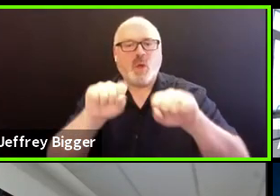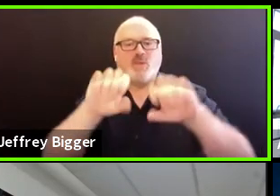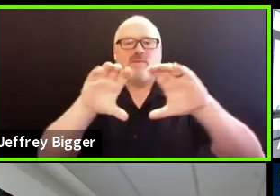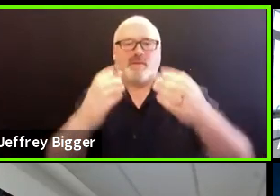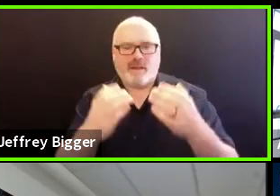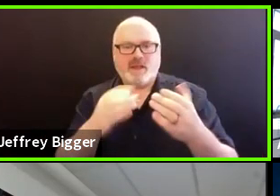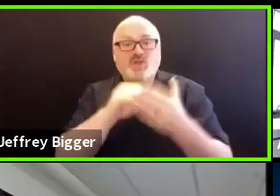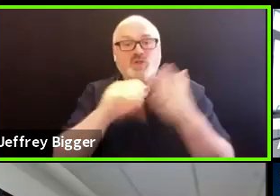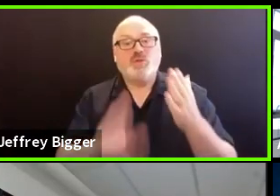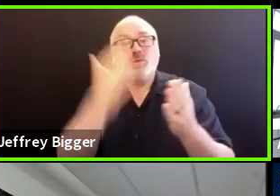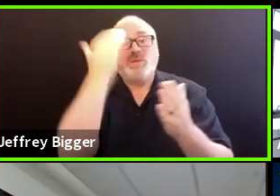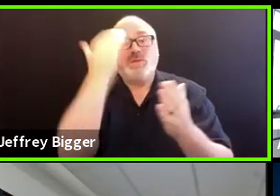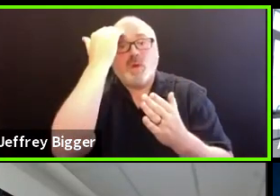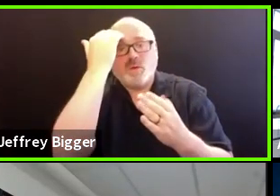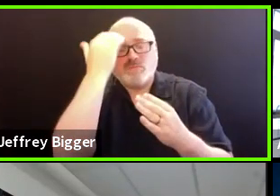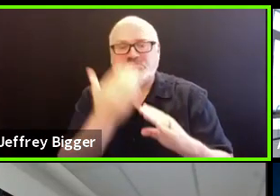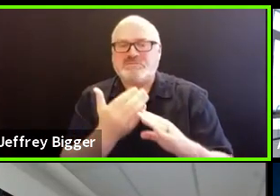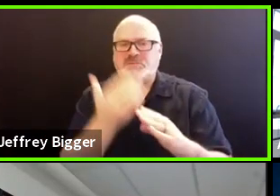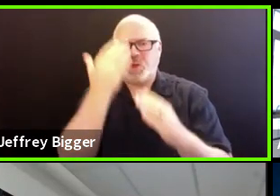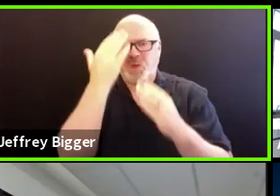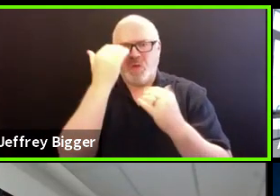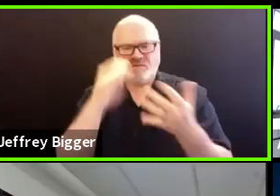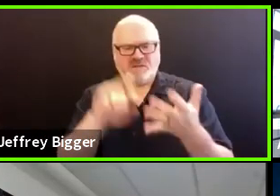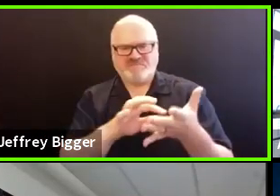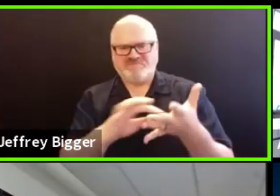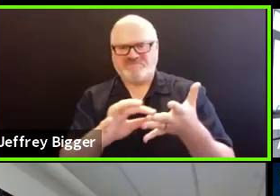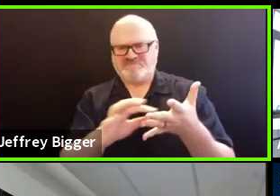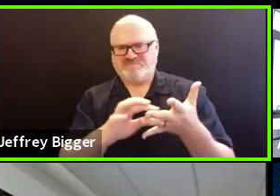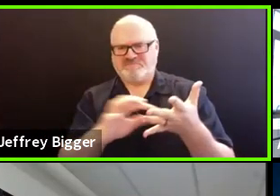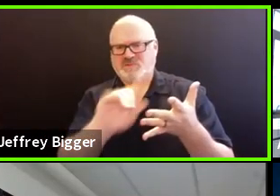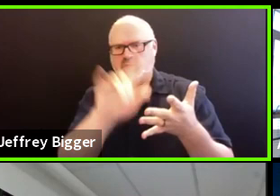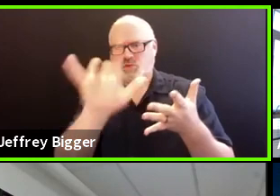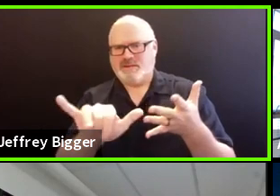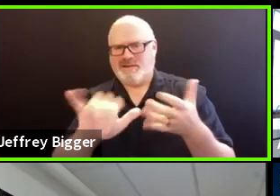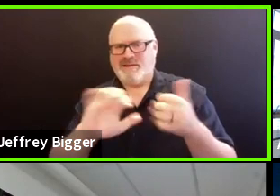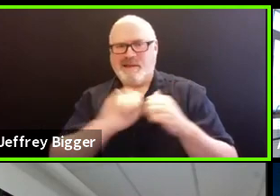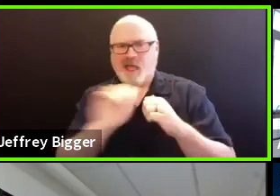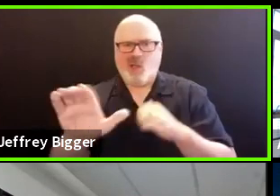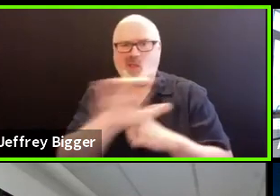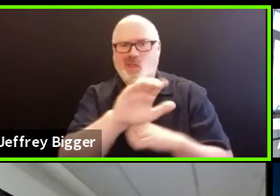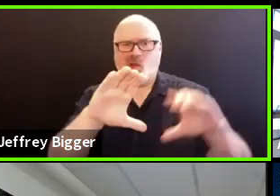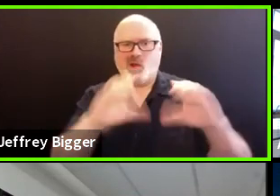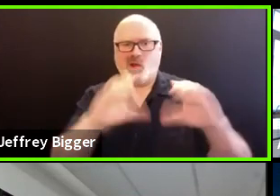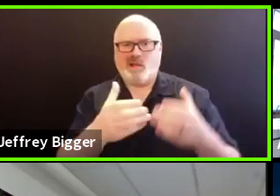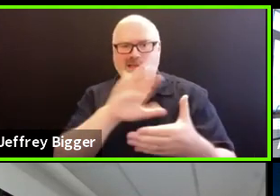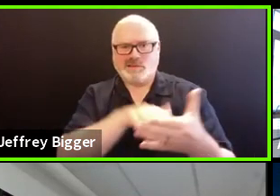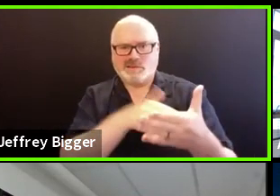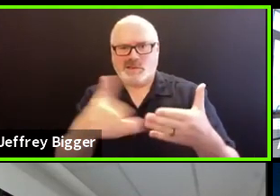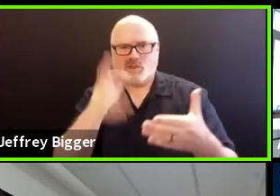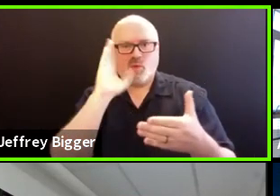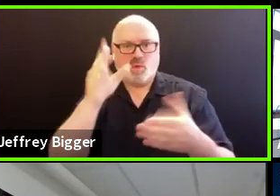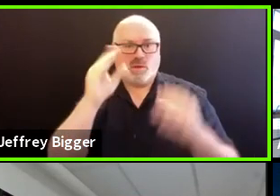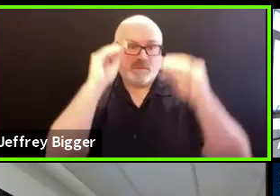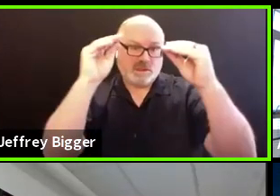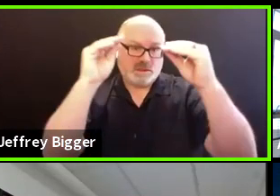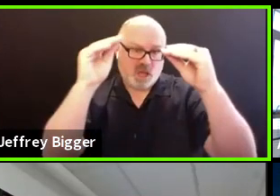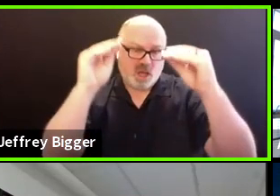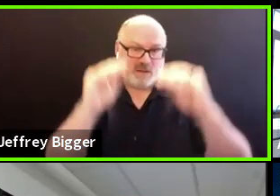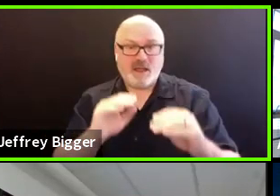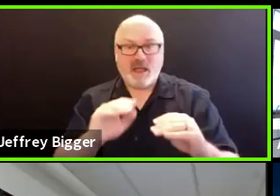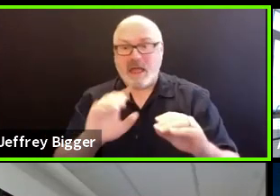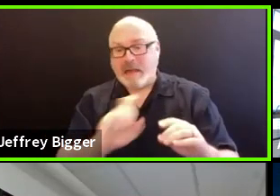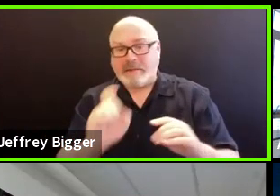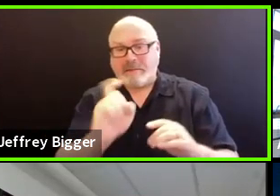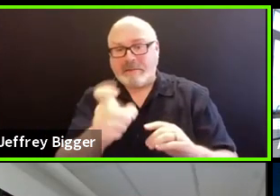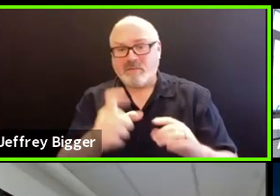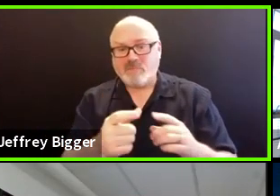know by hopefully the middle of July how their course schedule will be taught, and give them an opportunity to